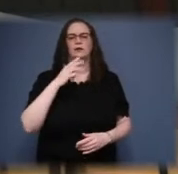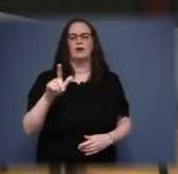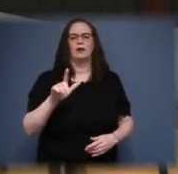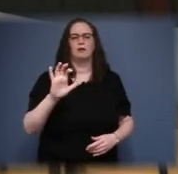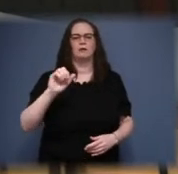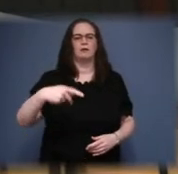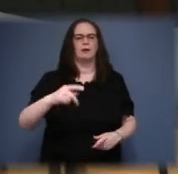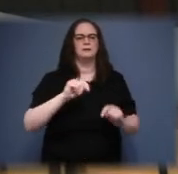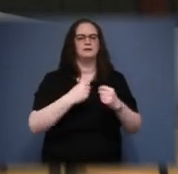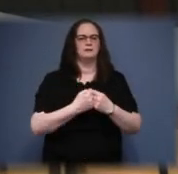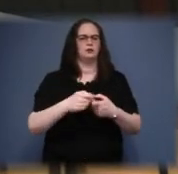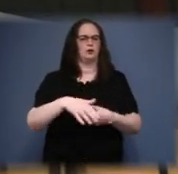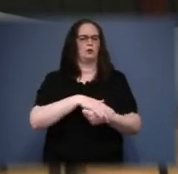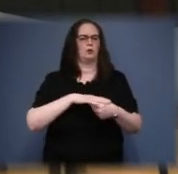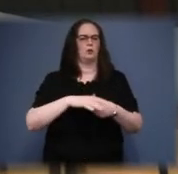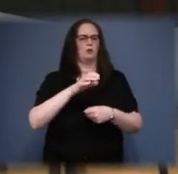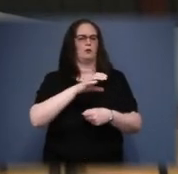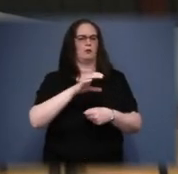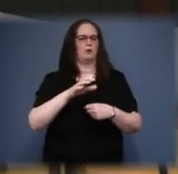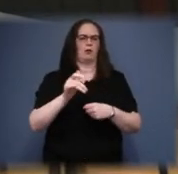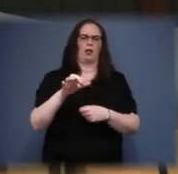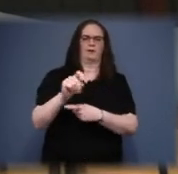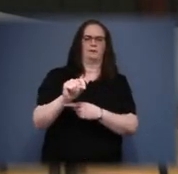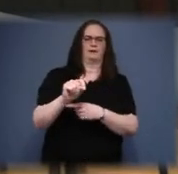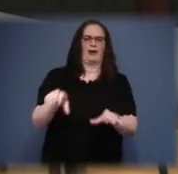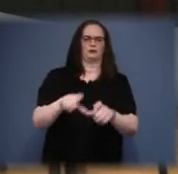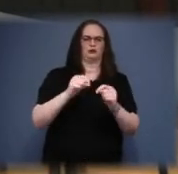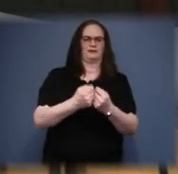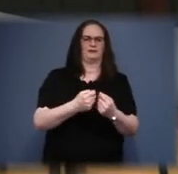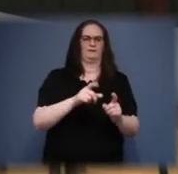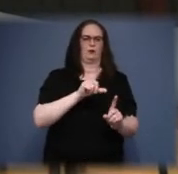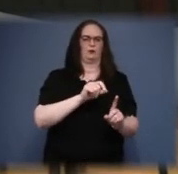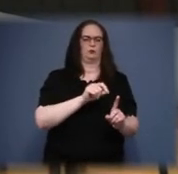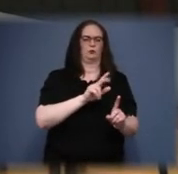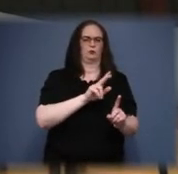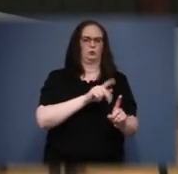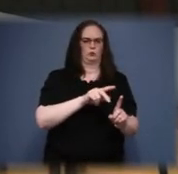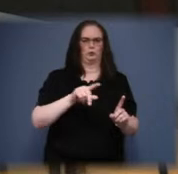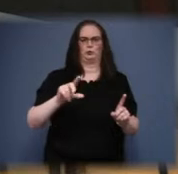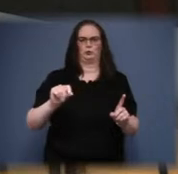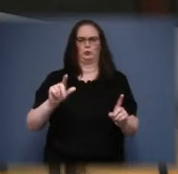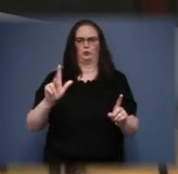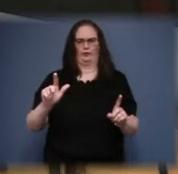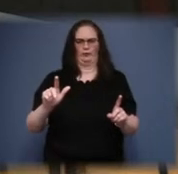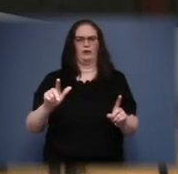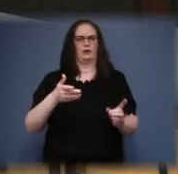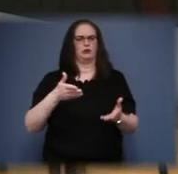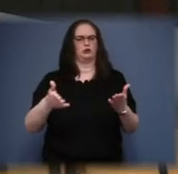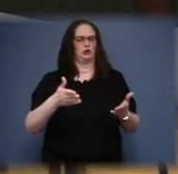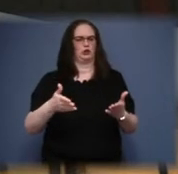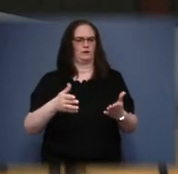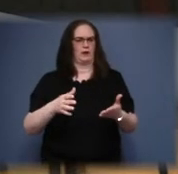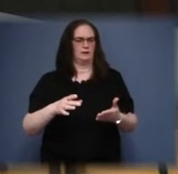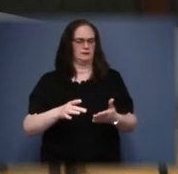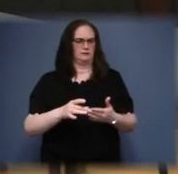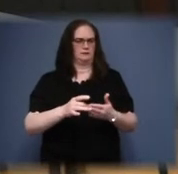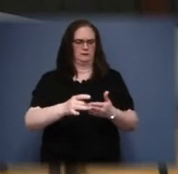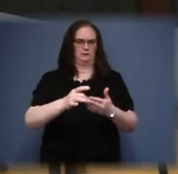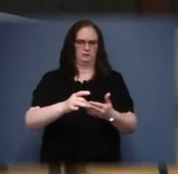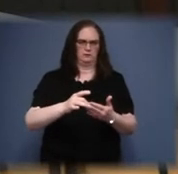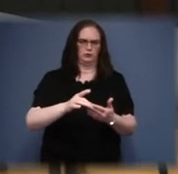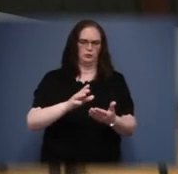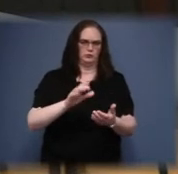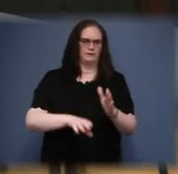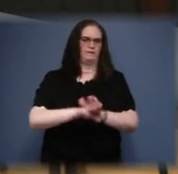We did the local climate action program from 22 to 23, and that really served as a playbook for developing our